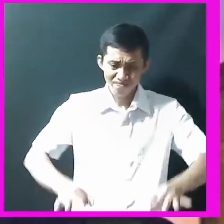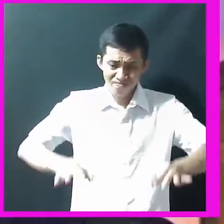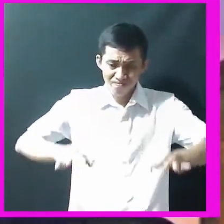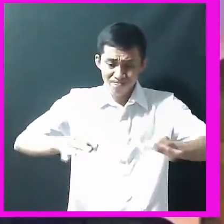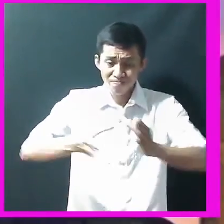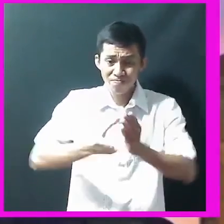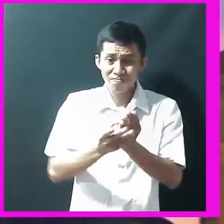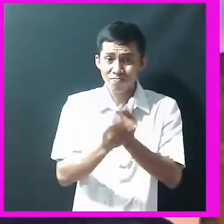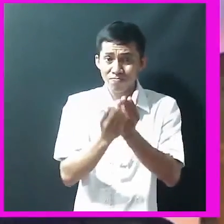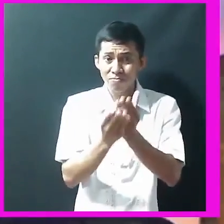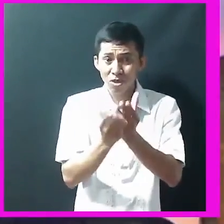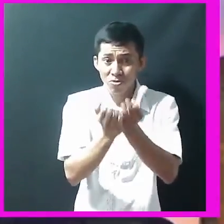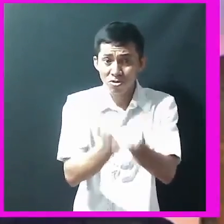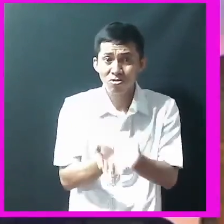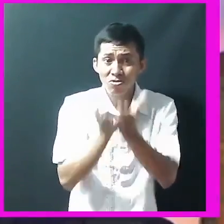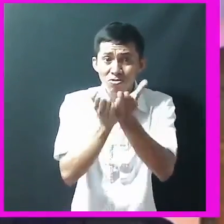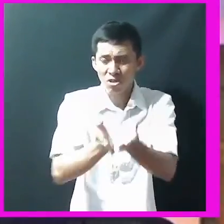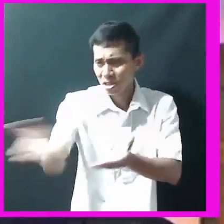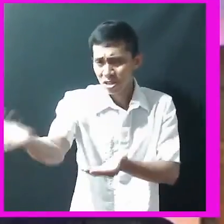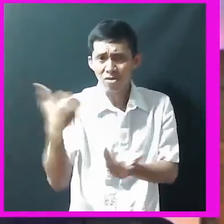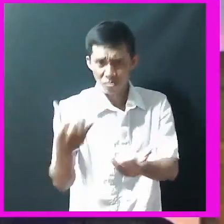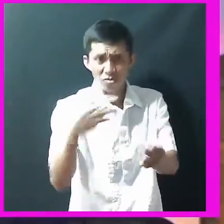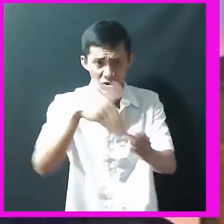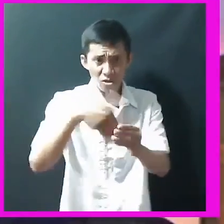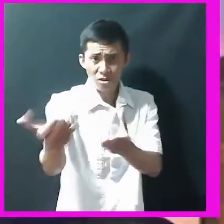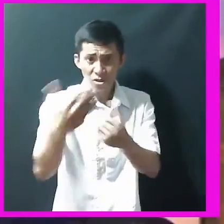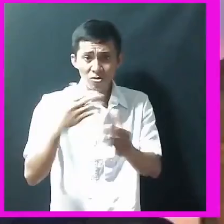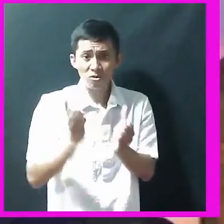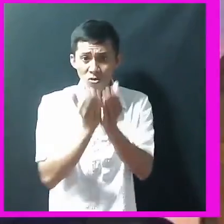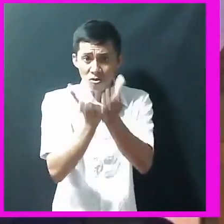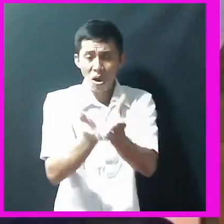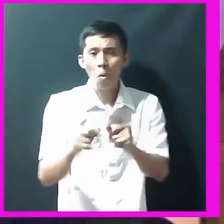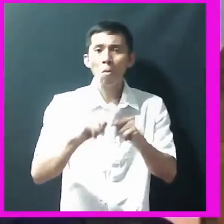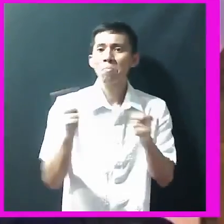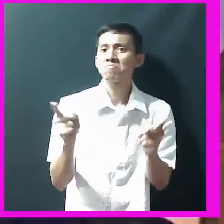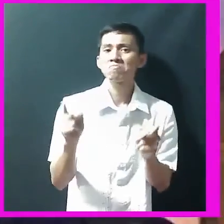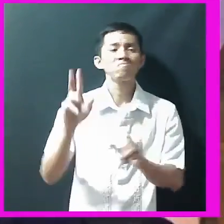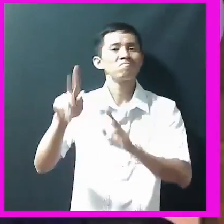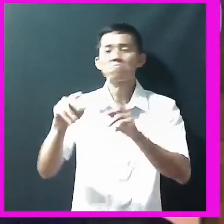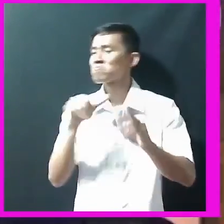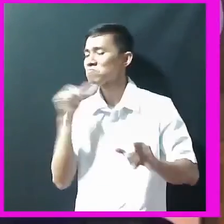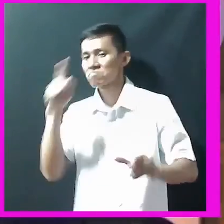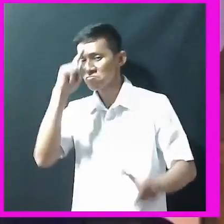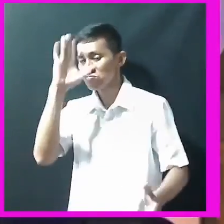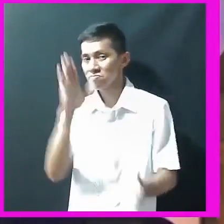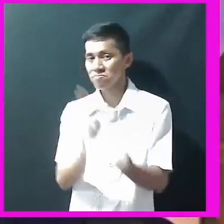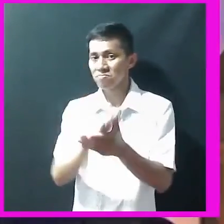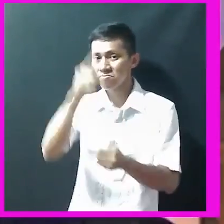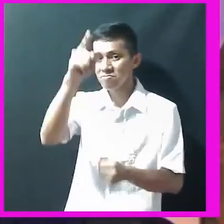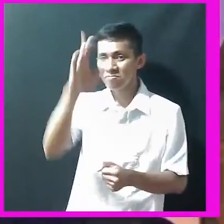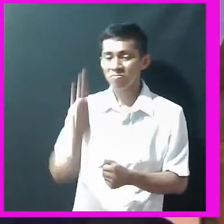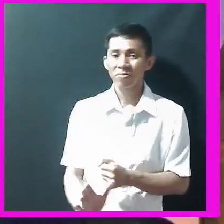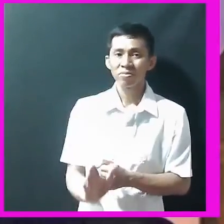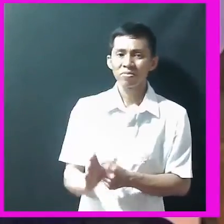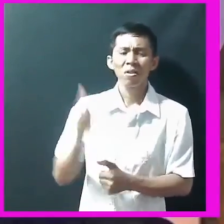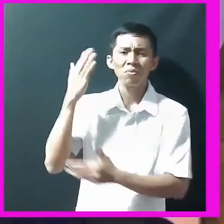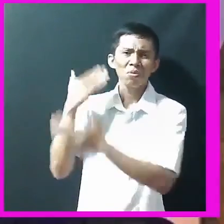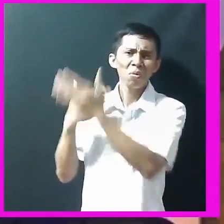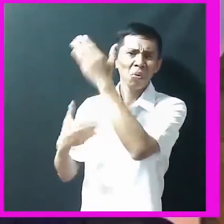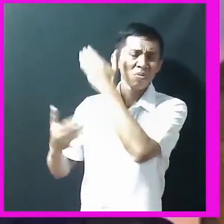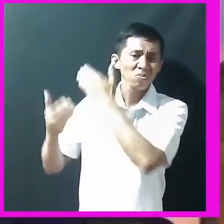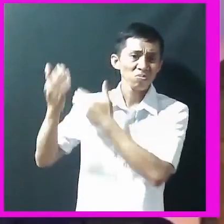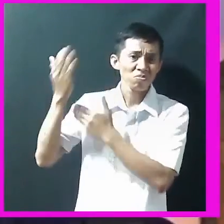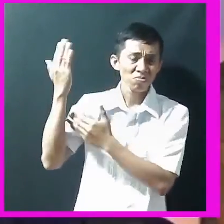to Noah through the ark, come in. There's that call. Come in. It was the time of